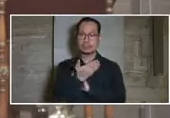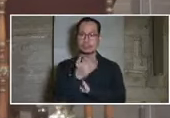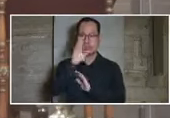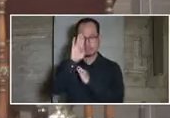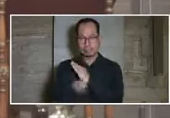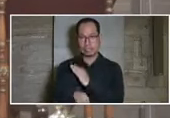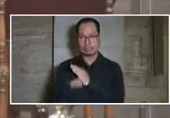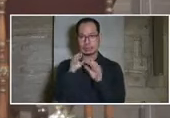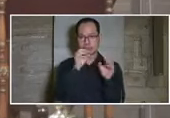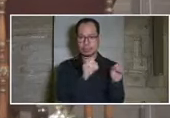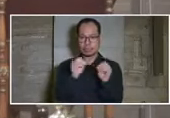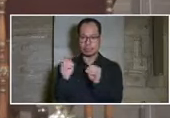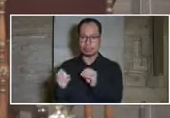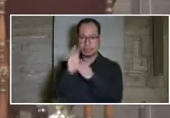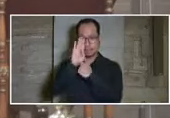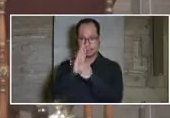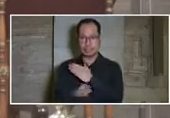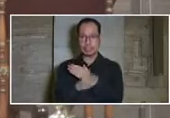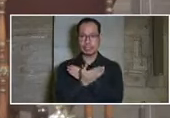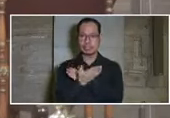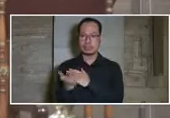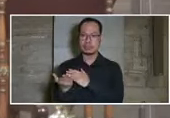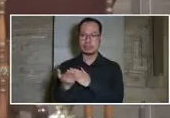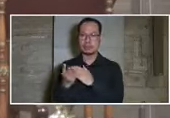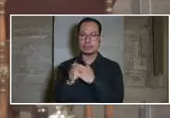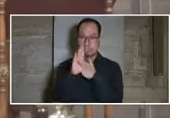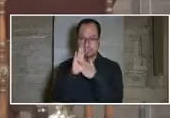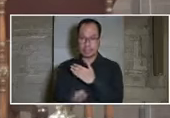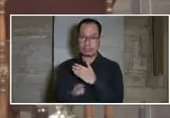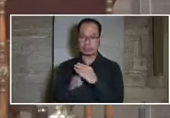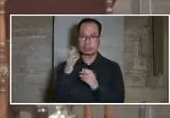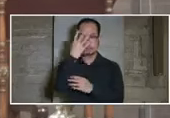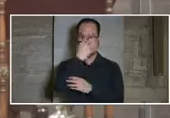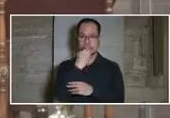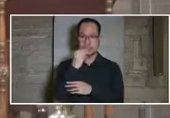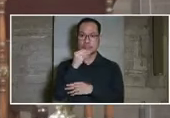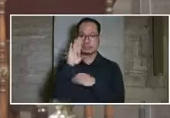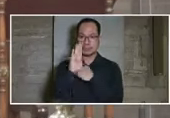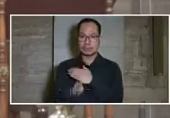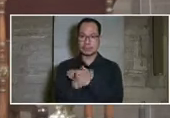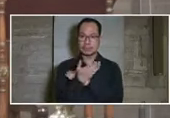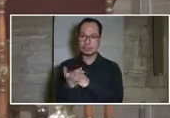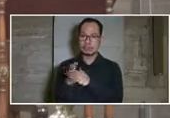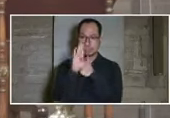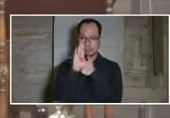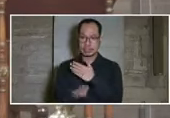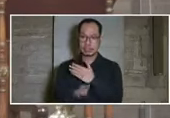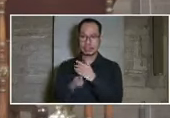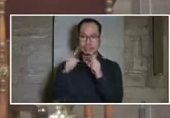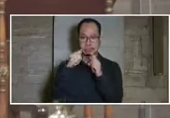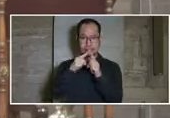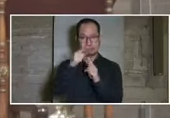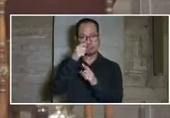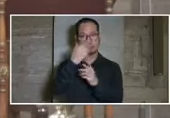order, bring you back to beauty, and bring you back to goodness.